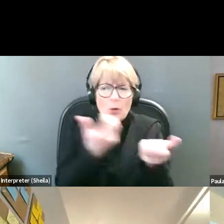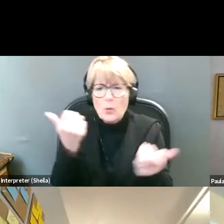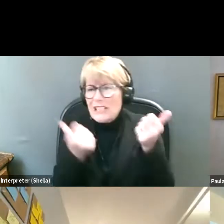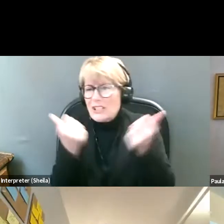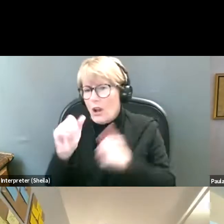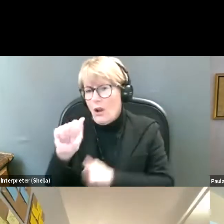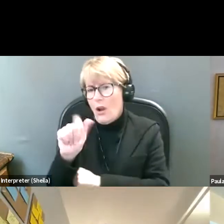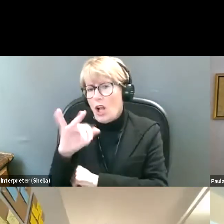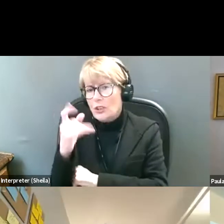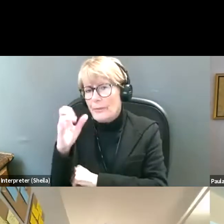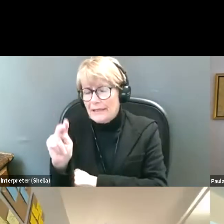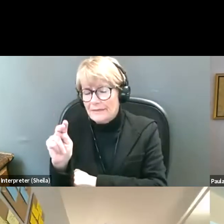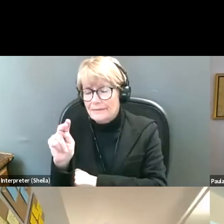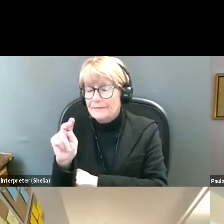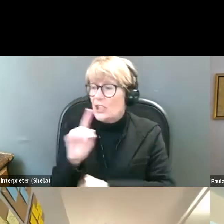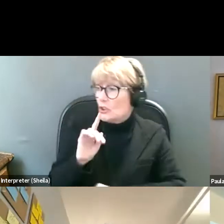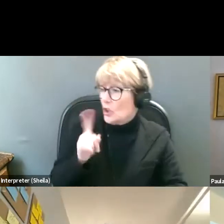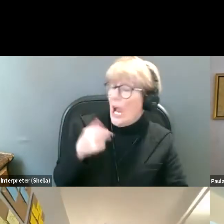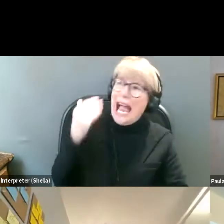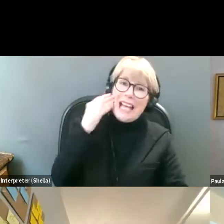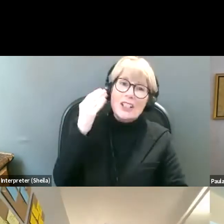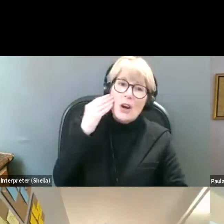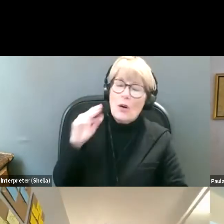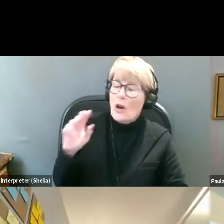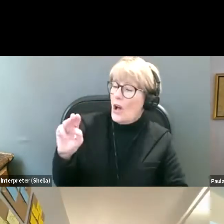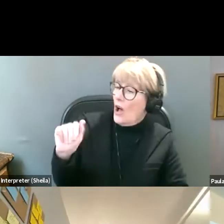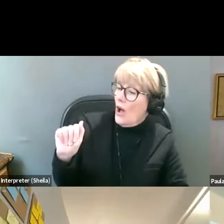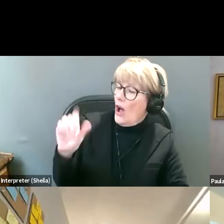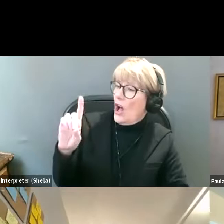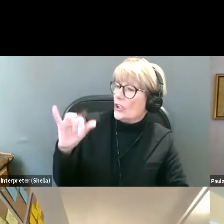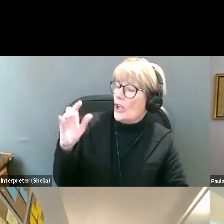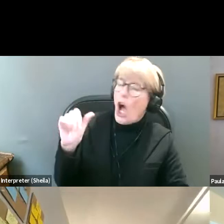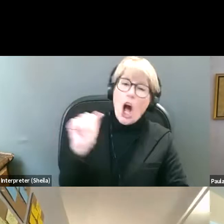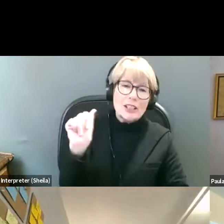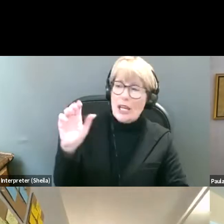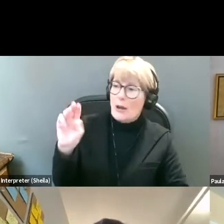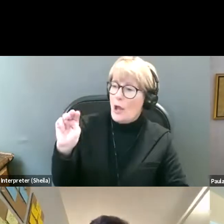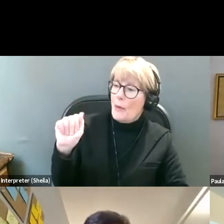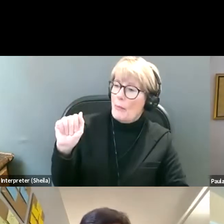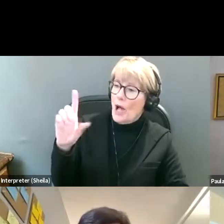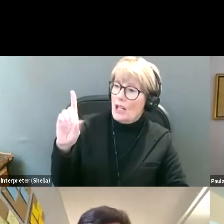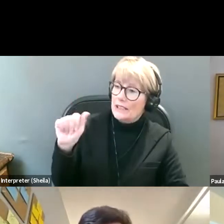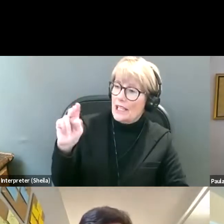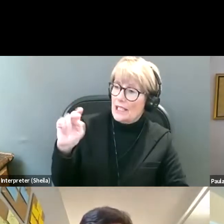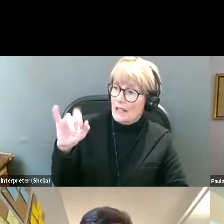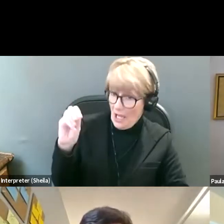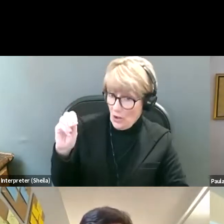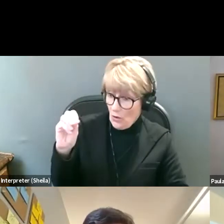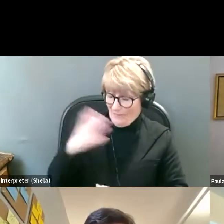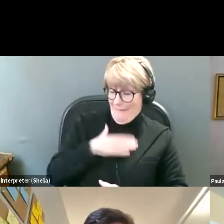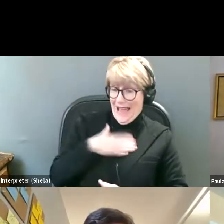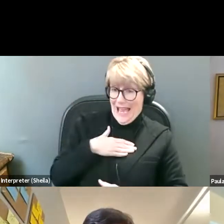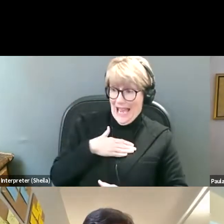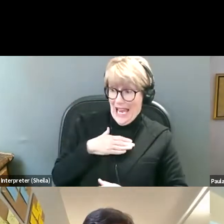Sure. I know that Alderman Maldonado, who happens to be my ward alderman here in the city,